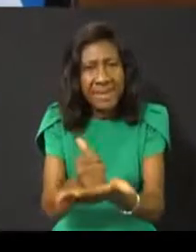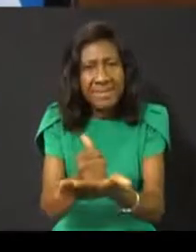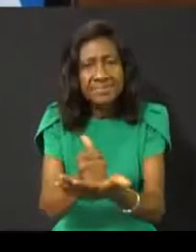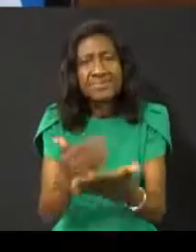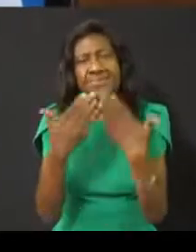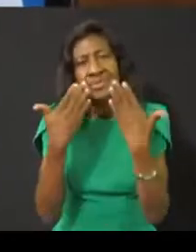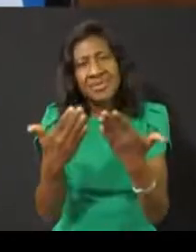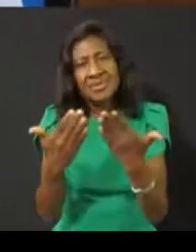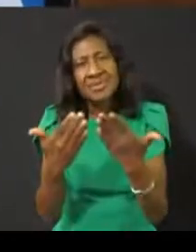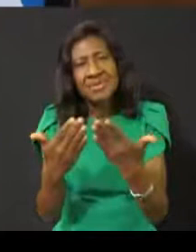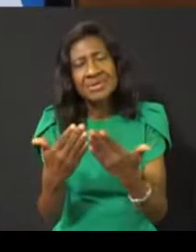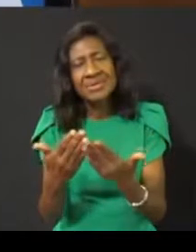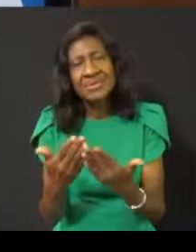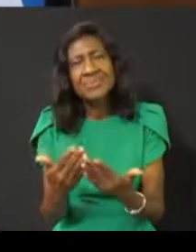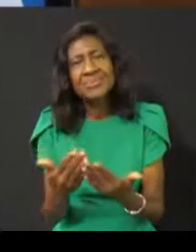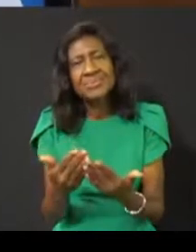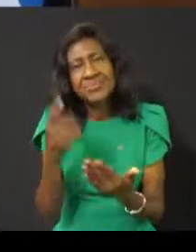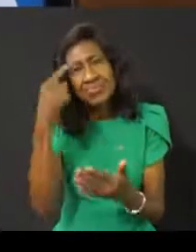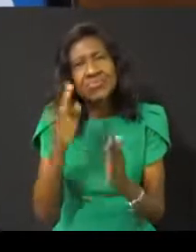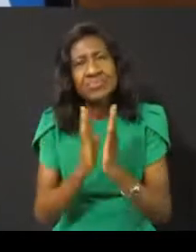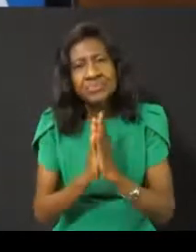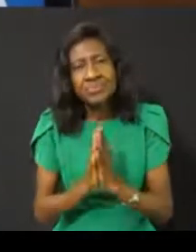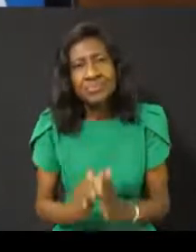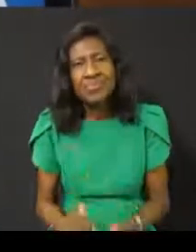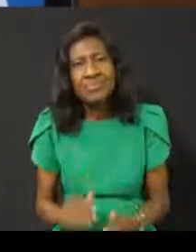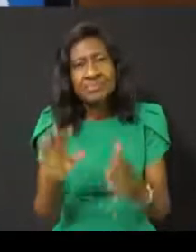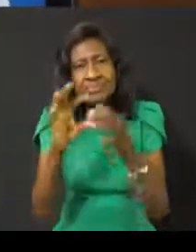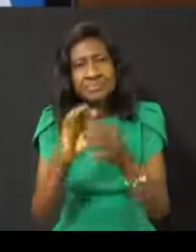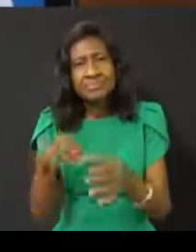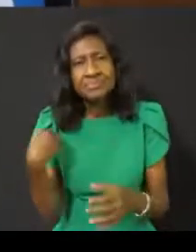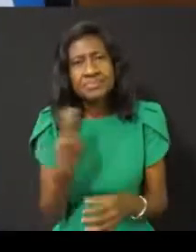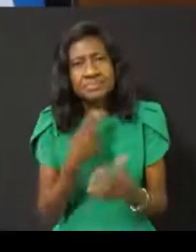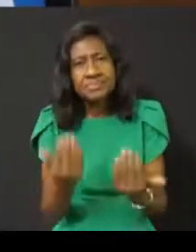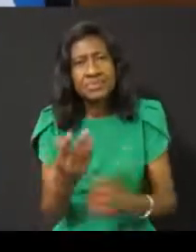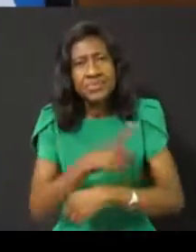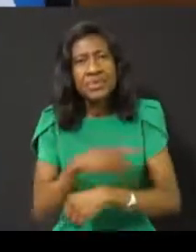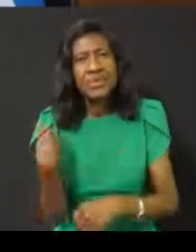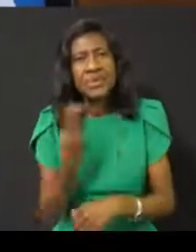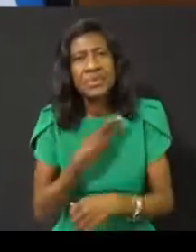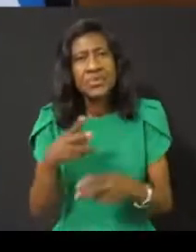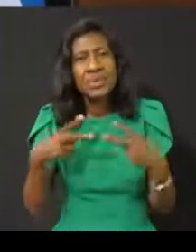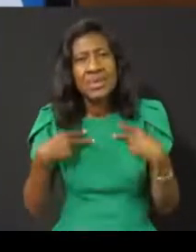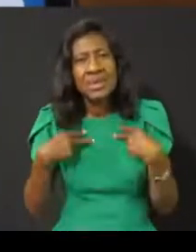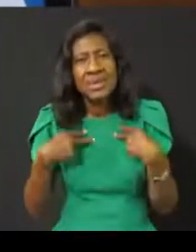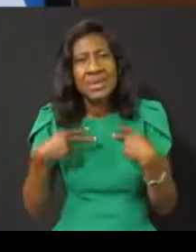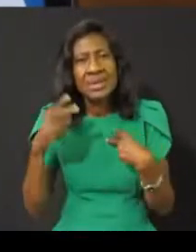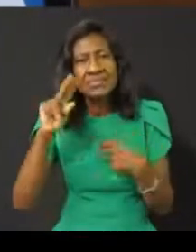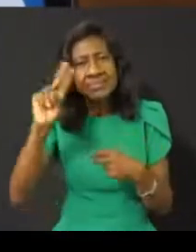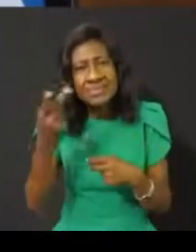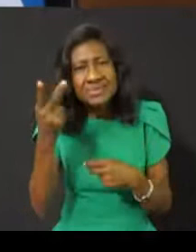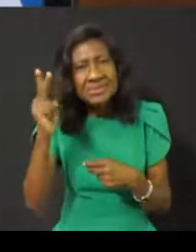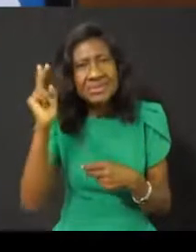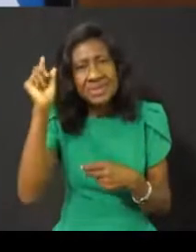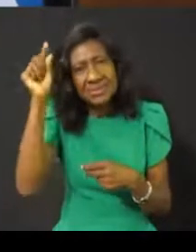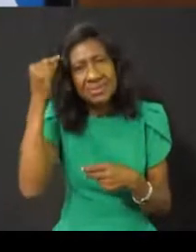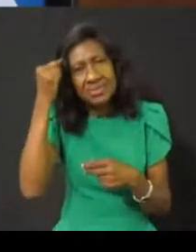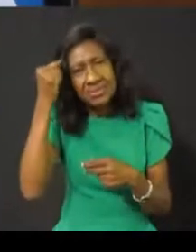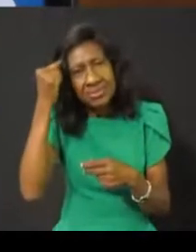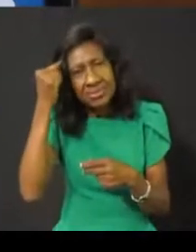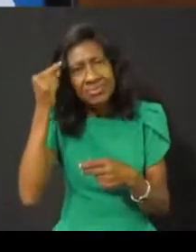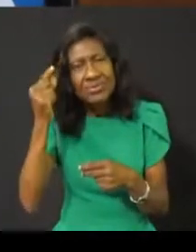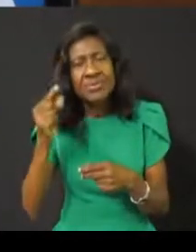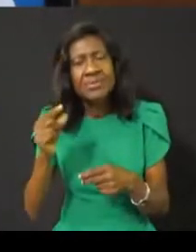Thank you very much, Pastor Brady. So joining us today in our studio, we have the Deputy Governor, the Honourable Franz